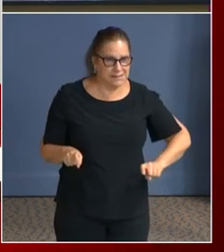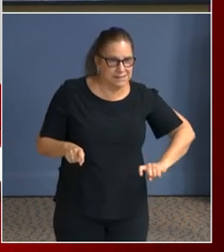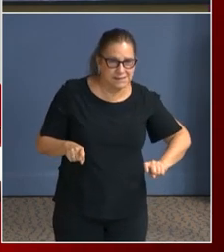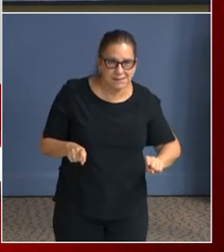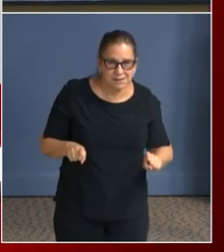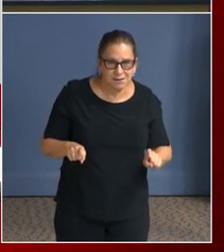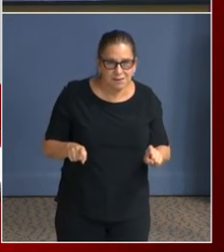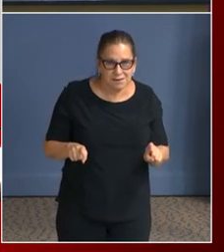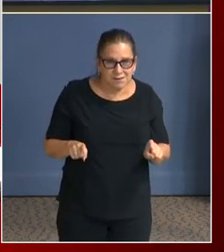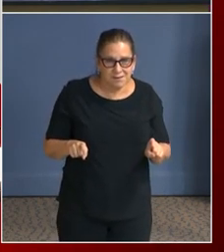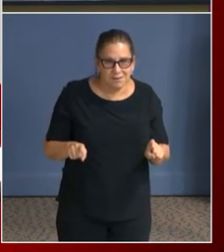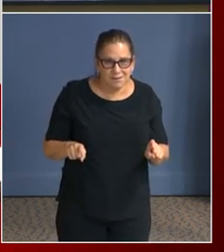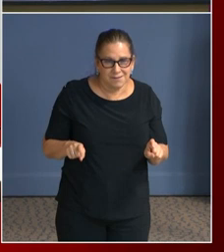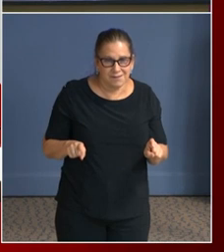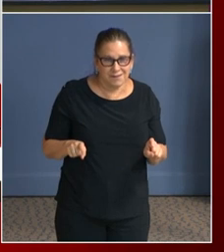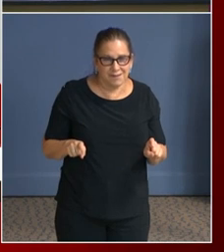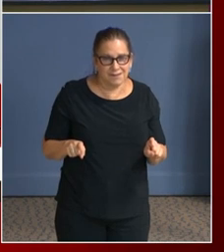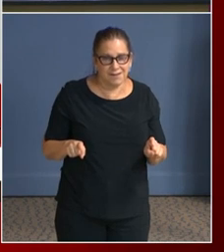fems.dc.gov,